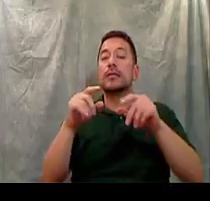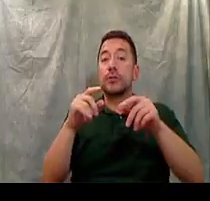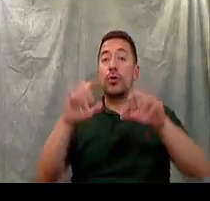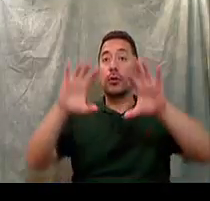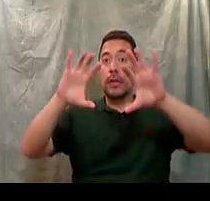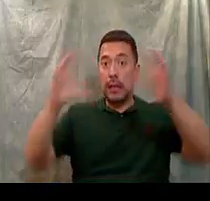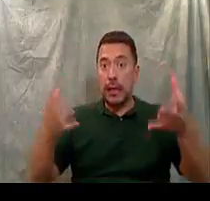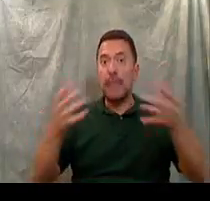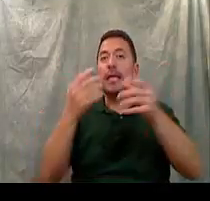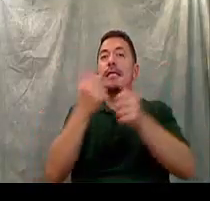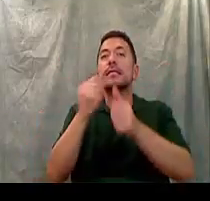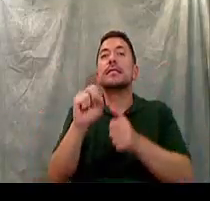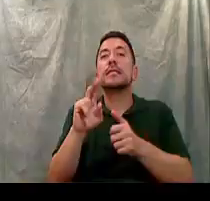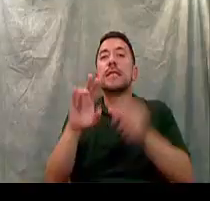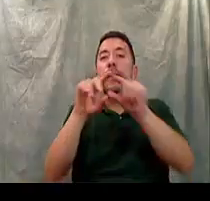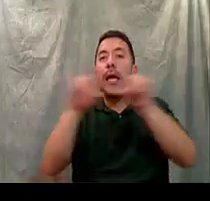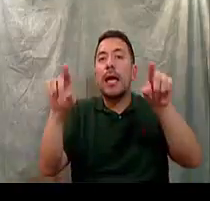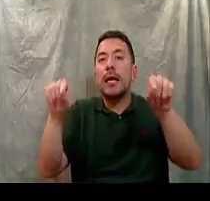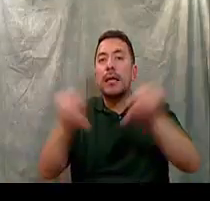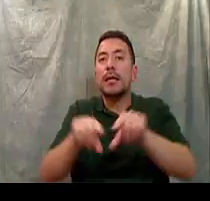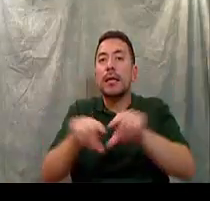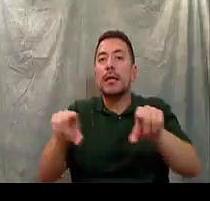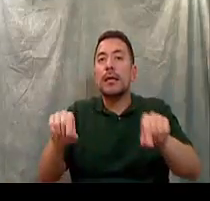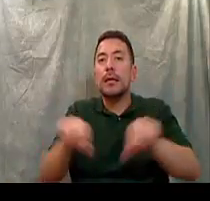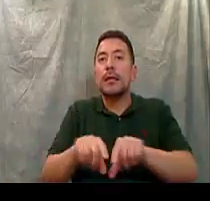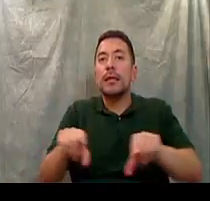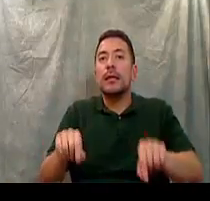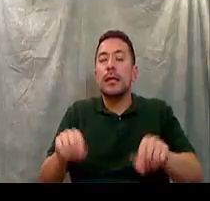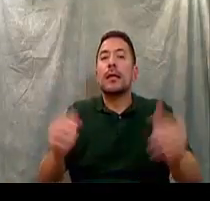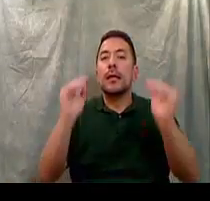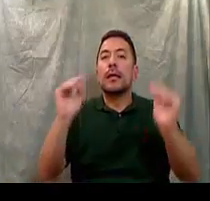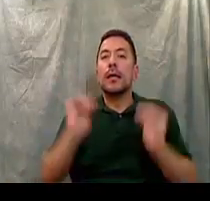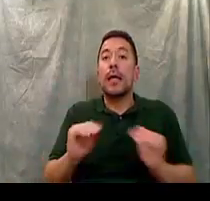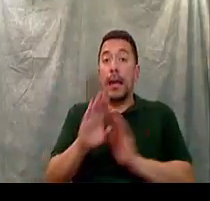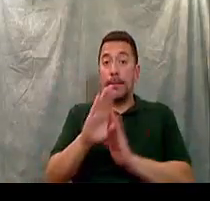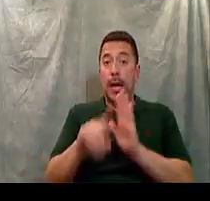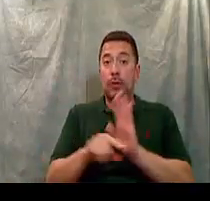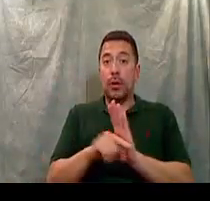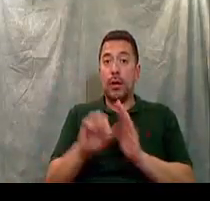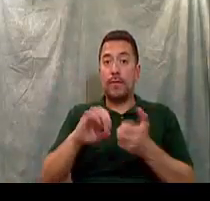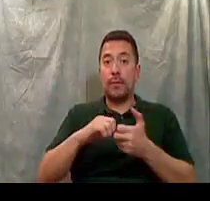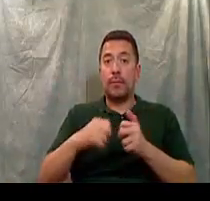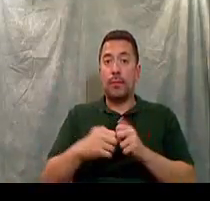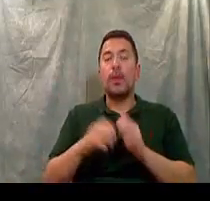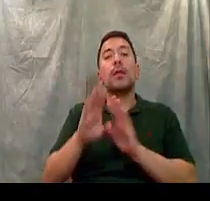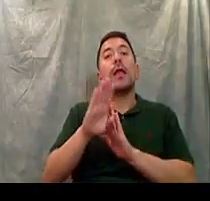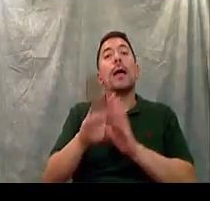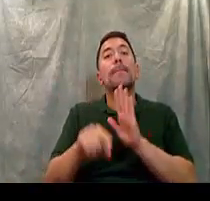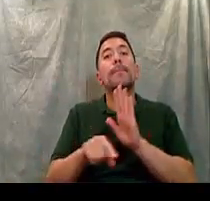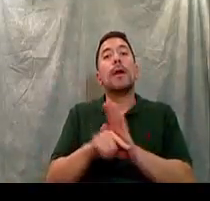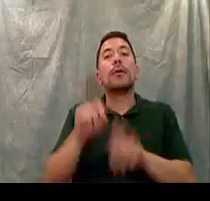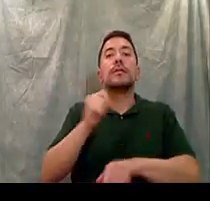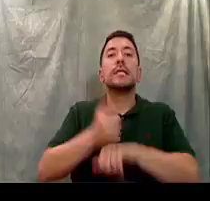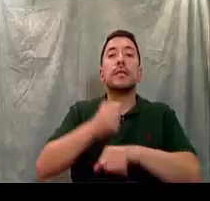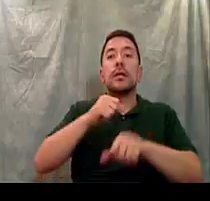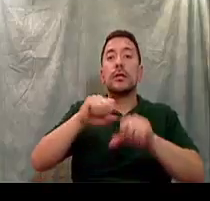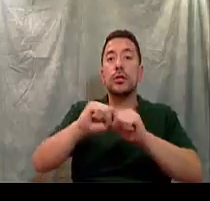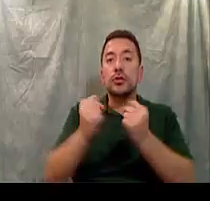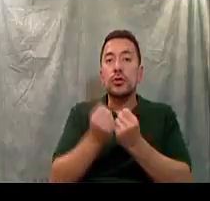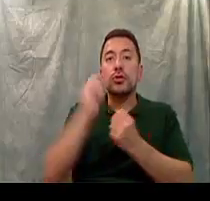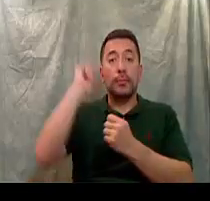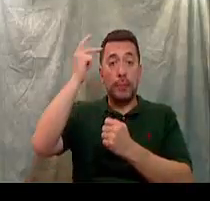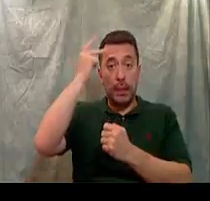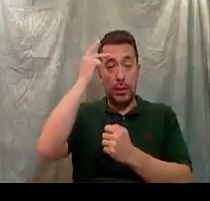subsections. The next section is the transition into the background of the problem. The background of the problem sets the social, political, and